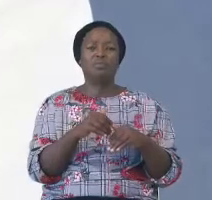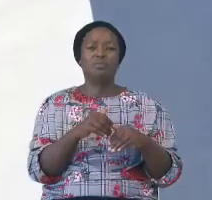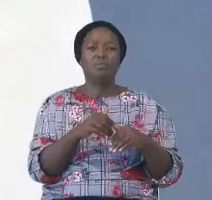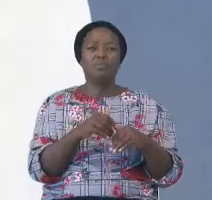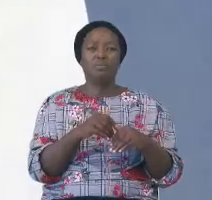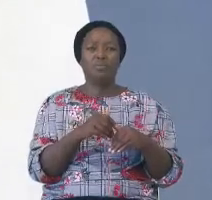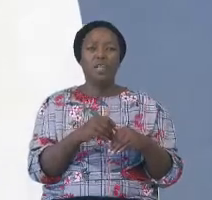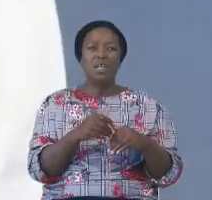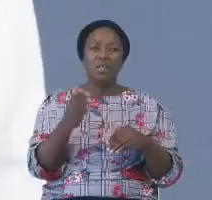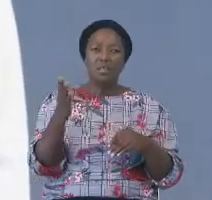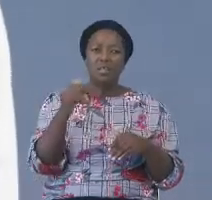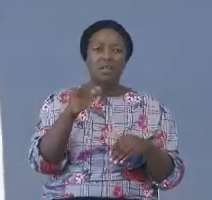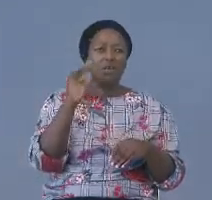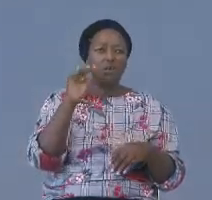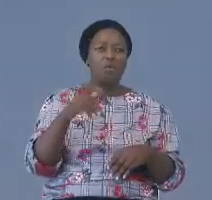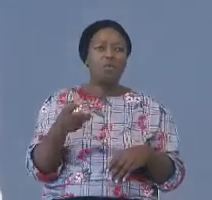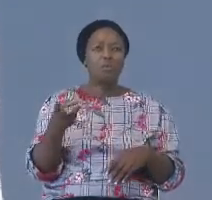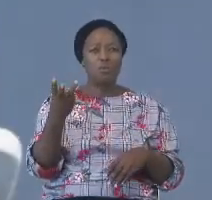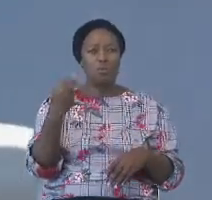had done